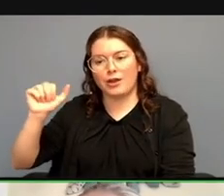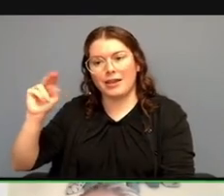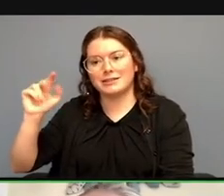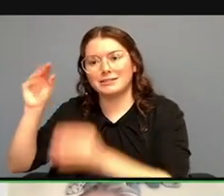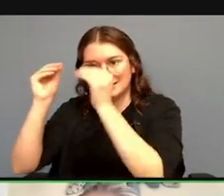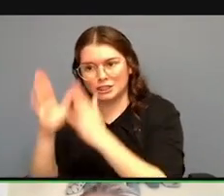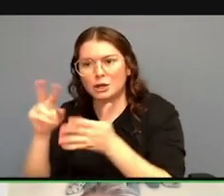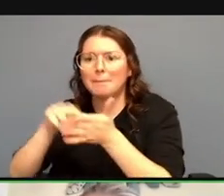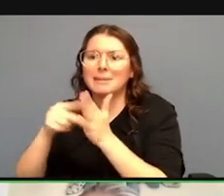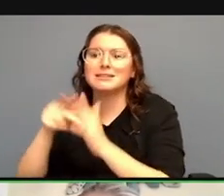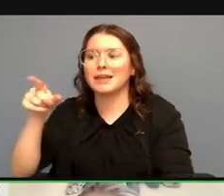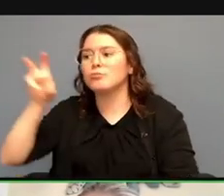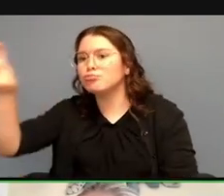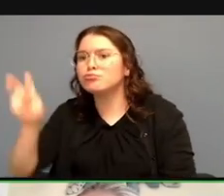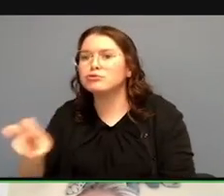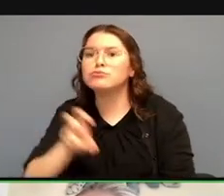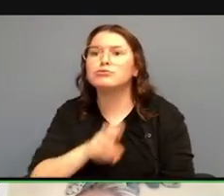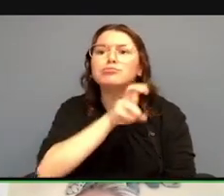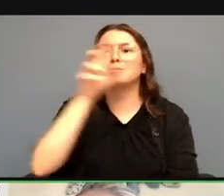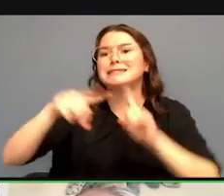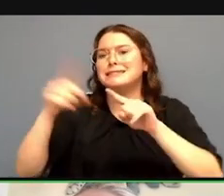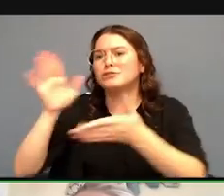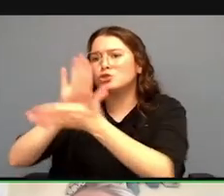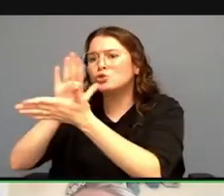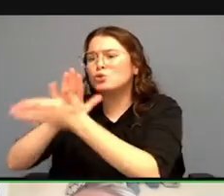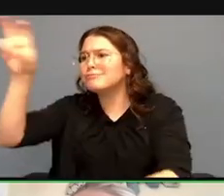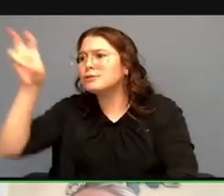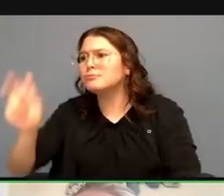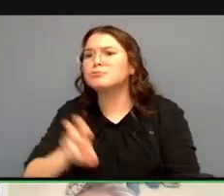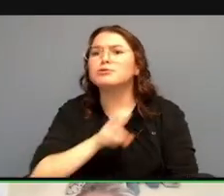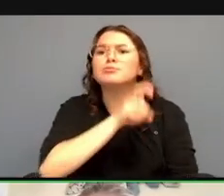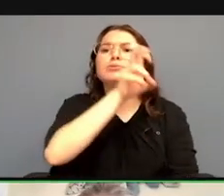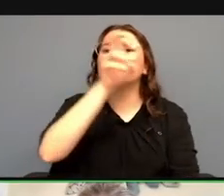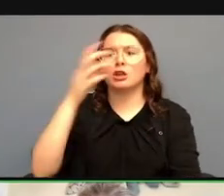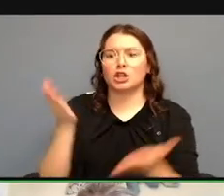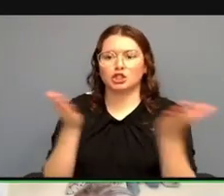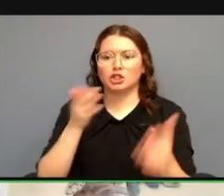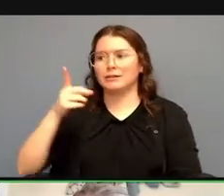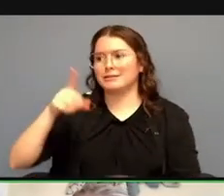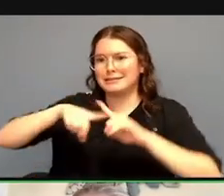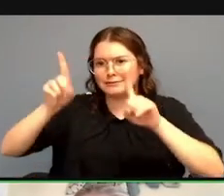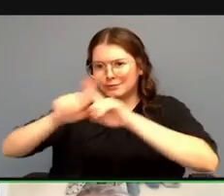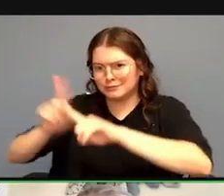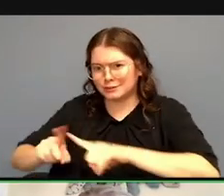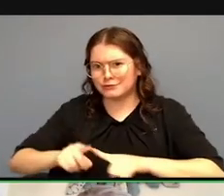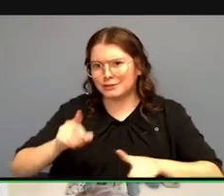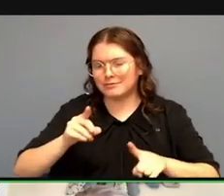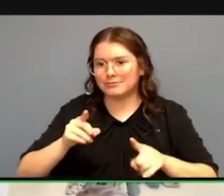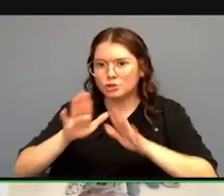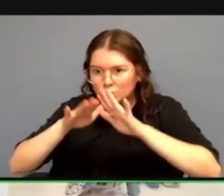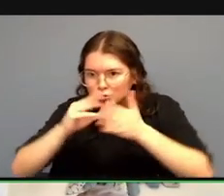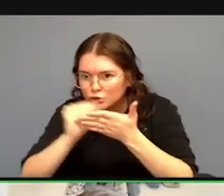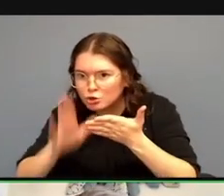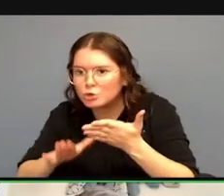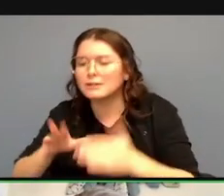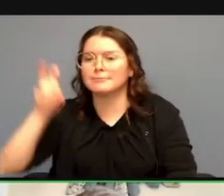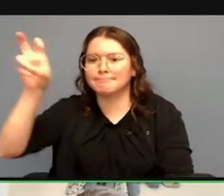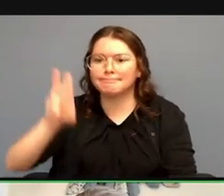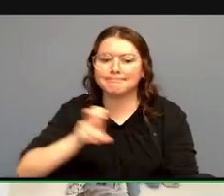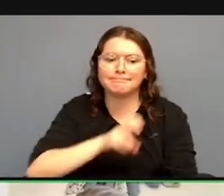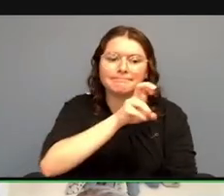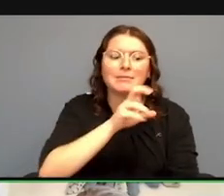service all of the deaf and hard of hearing school students within that district. That would be the same for a vision